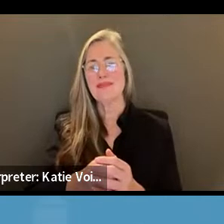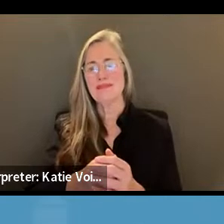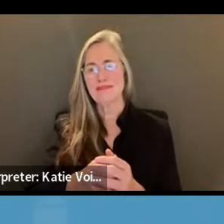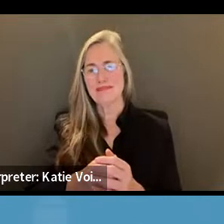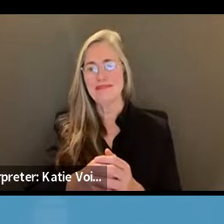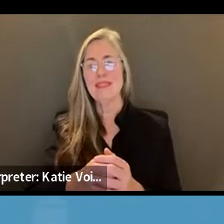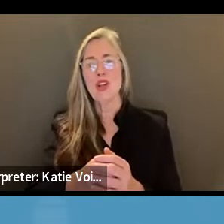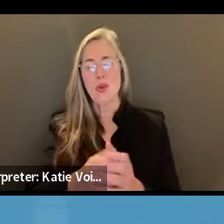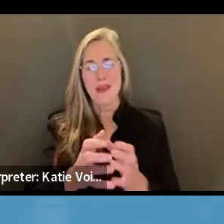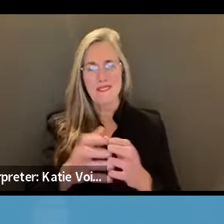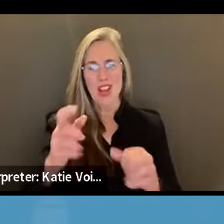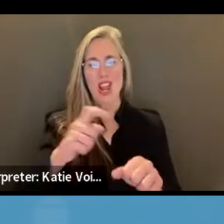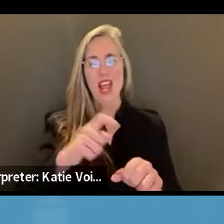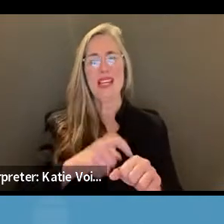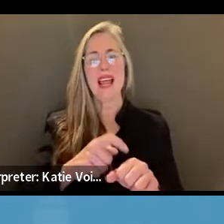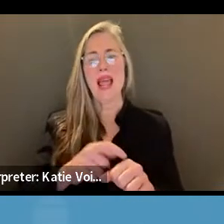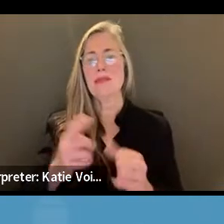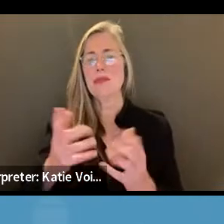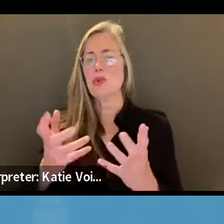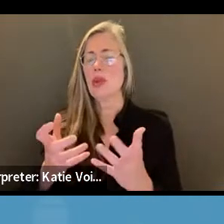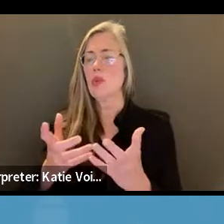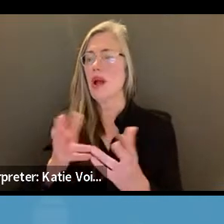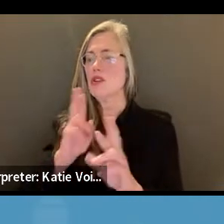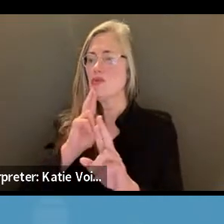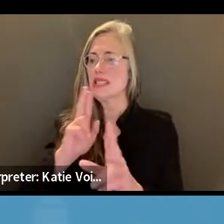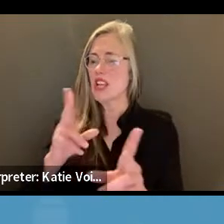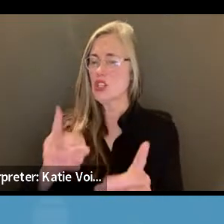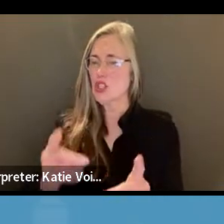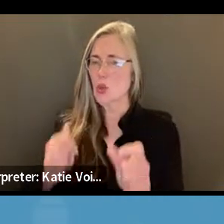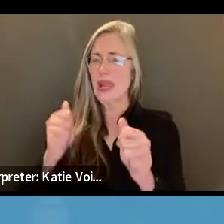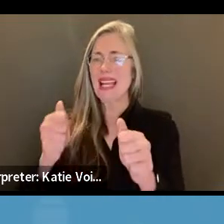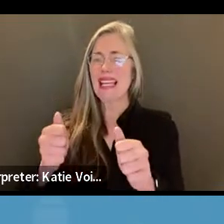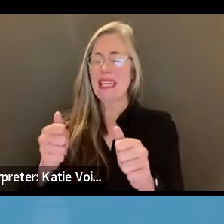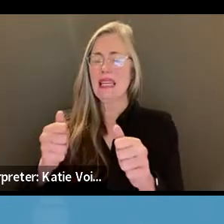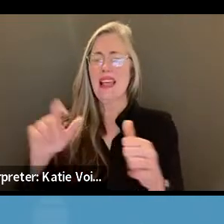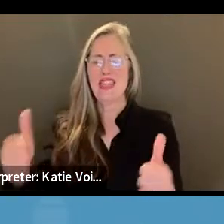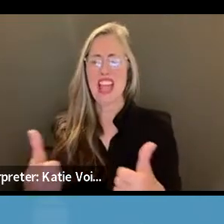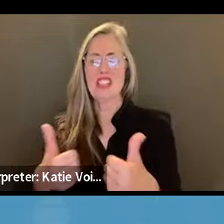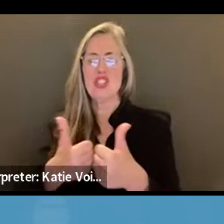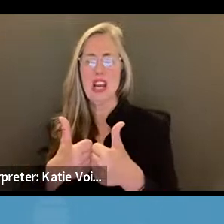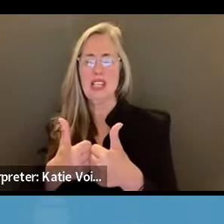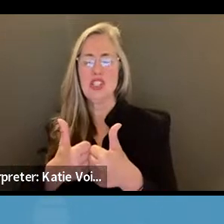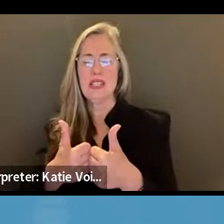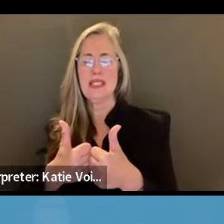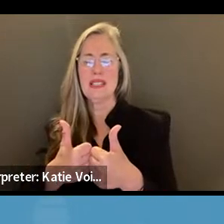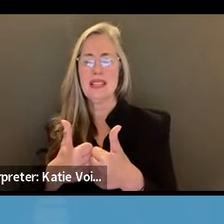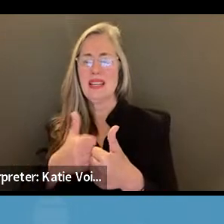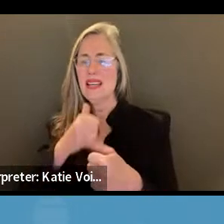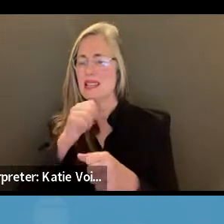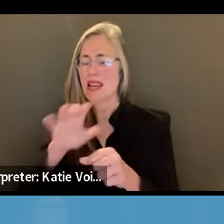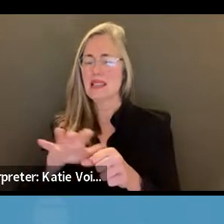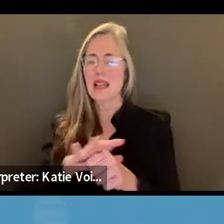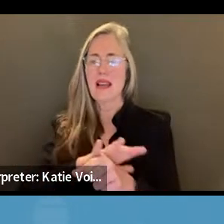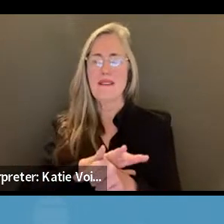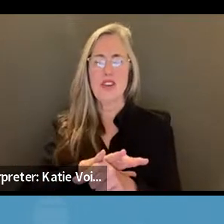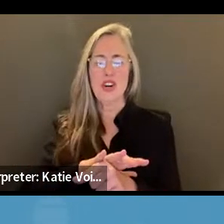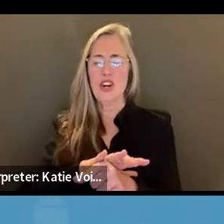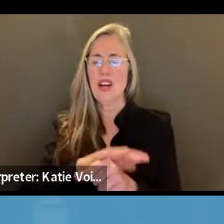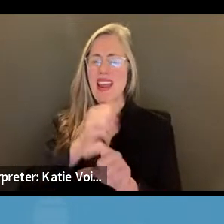had a lot of times when we wanted to just get results quickly, and it's been challenging because I know this obviously also doesn't cover the full picture. As we